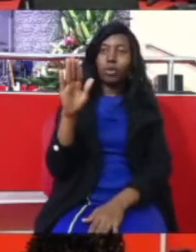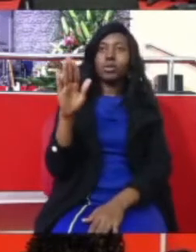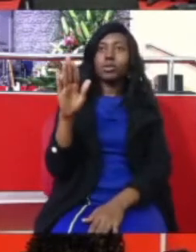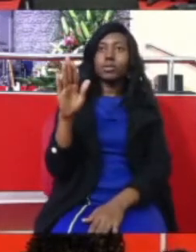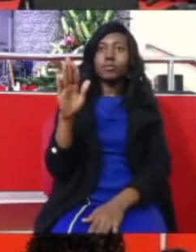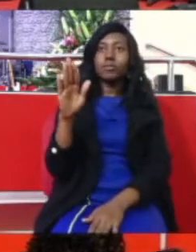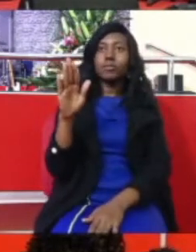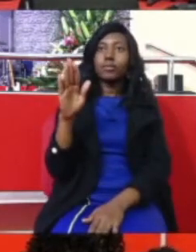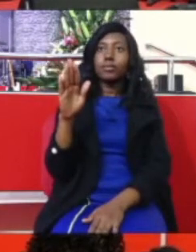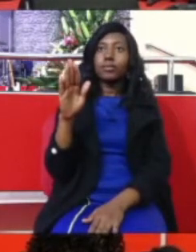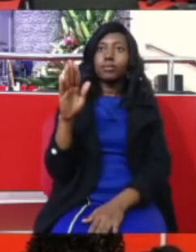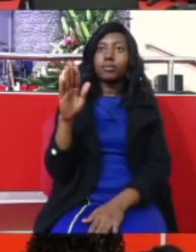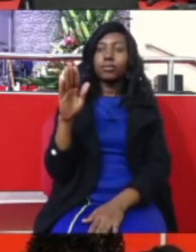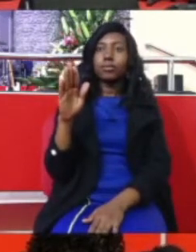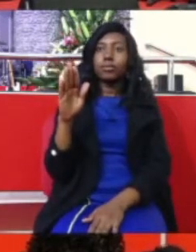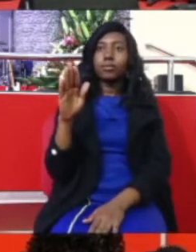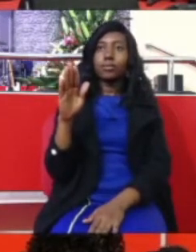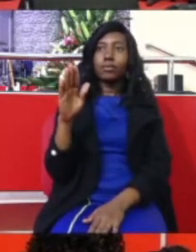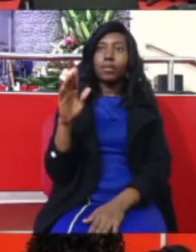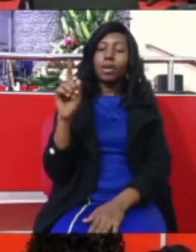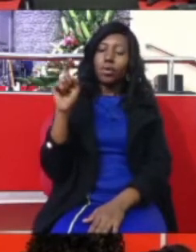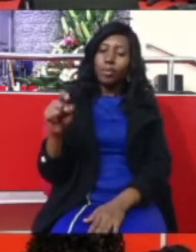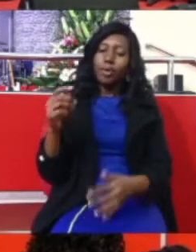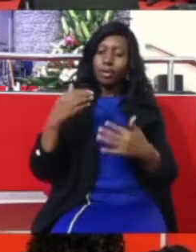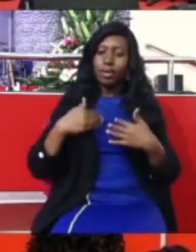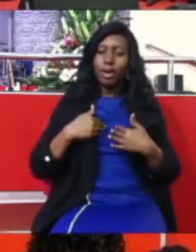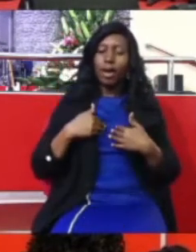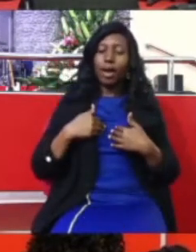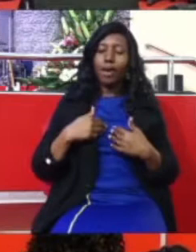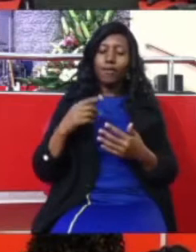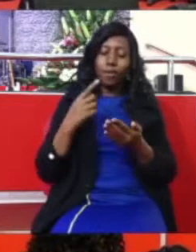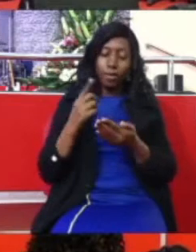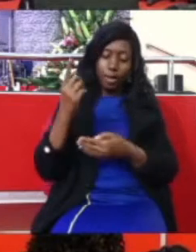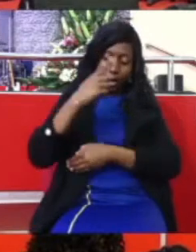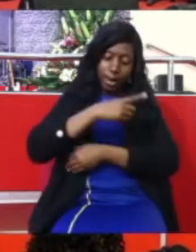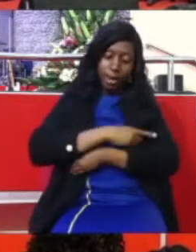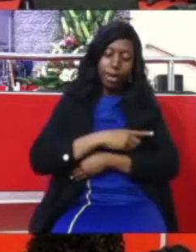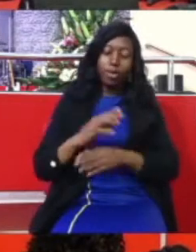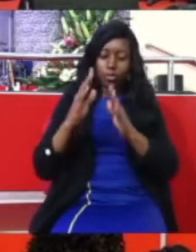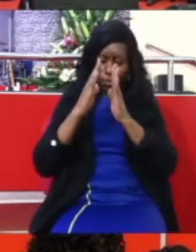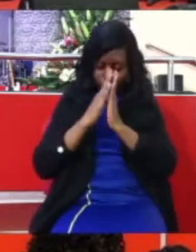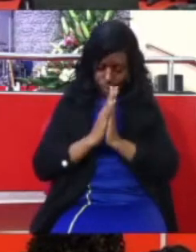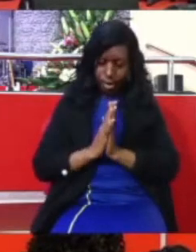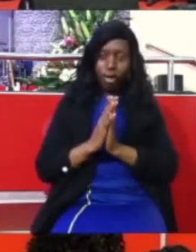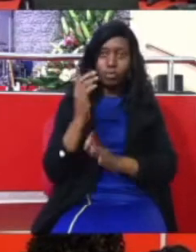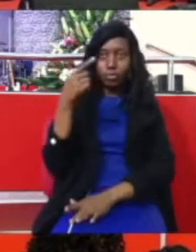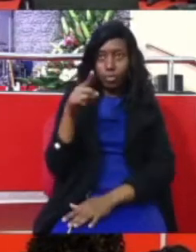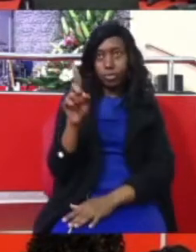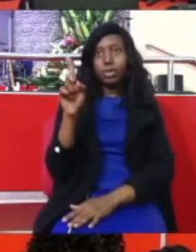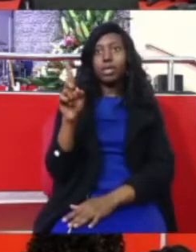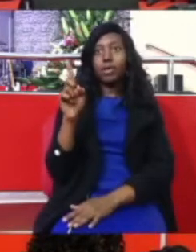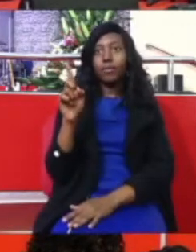an entire week. I must have at least a day of prayer and fasting. I must have at least a time where I'm setting